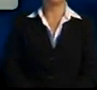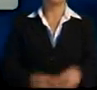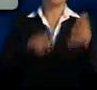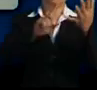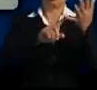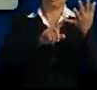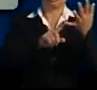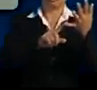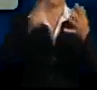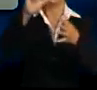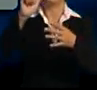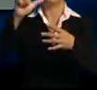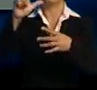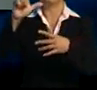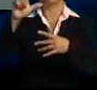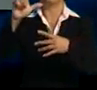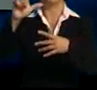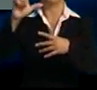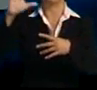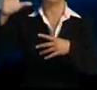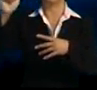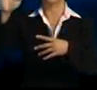Fifth, with calcium carbonate.